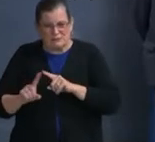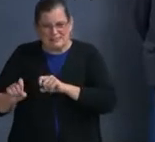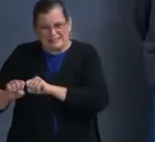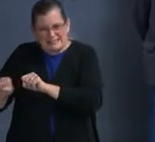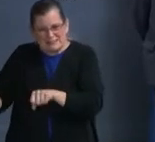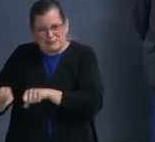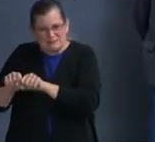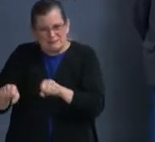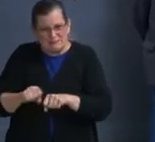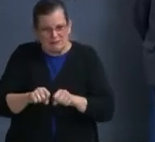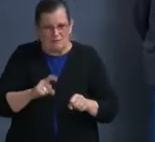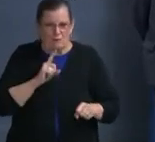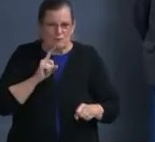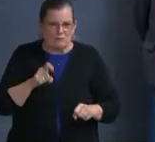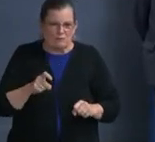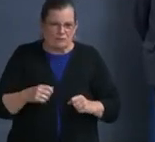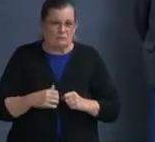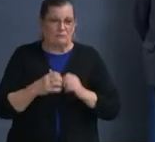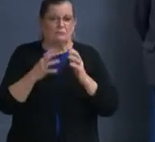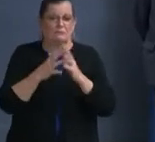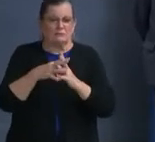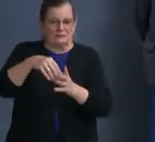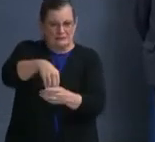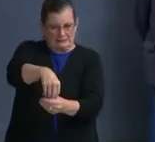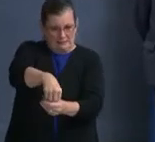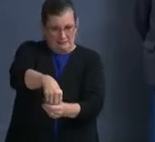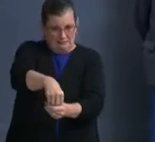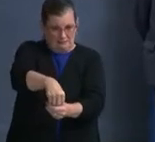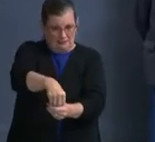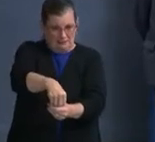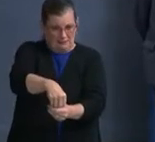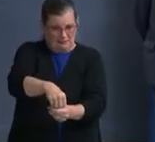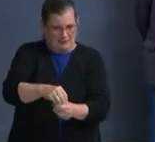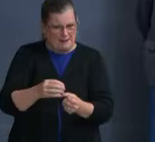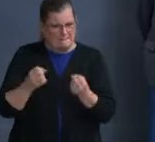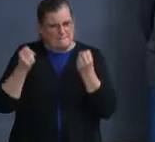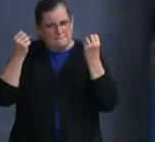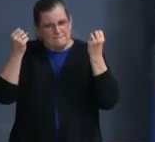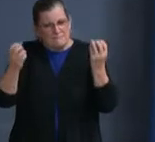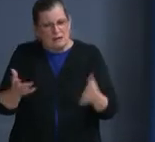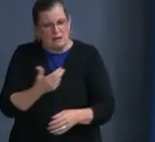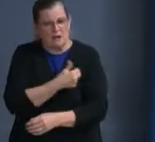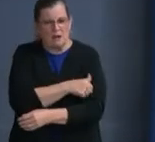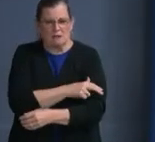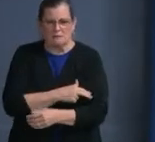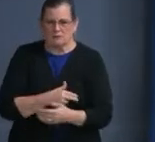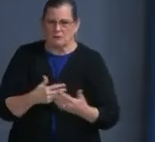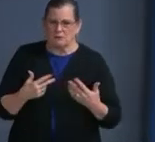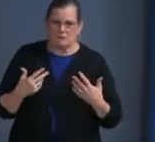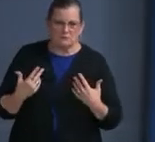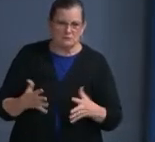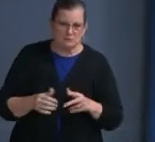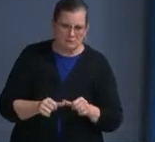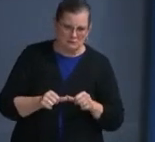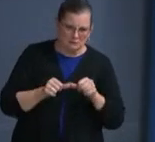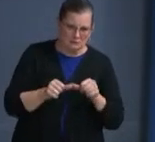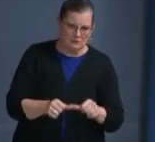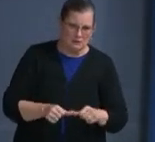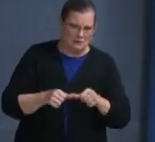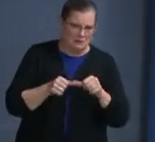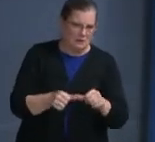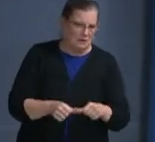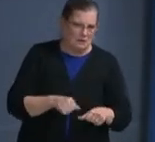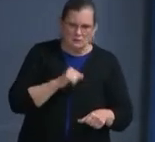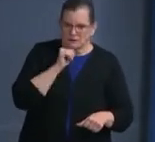was built internally in multiple hospitals on a consistent basis. So not